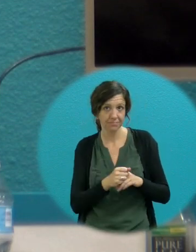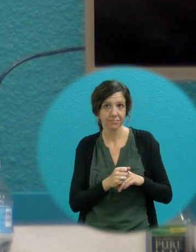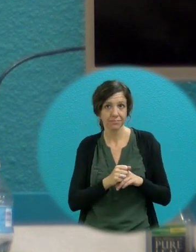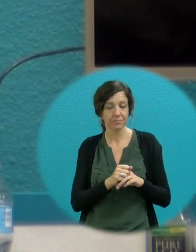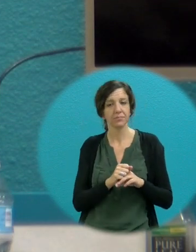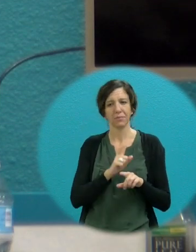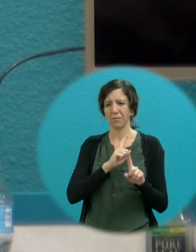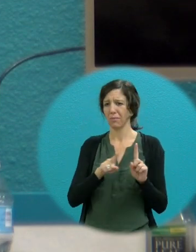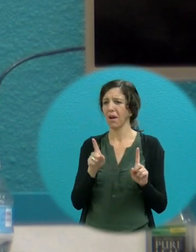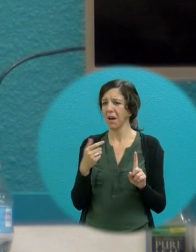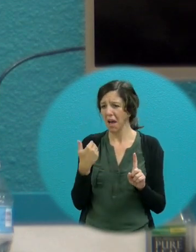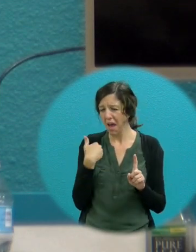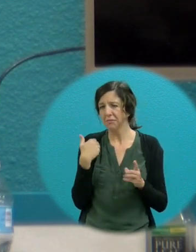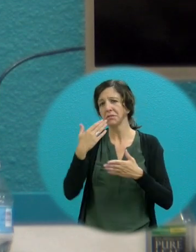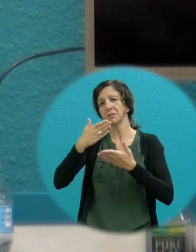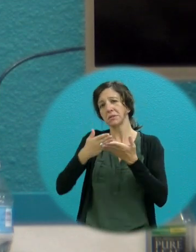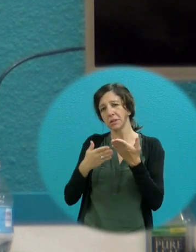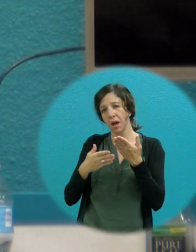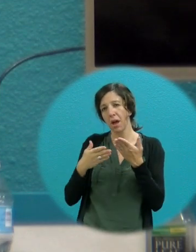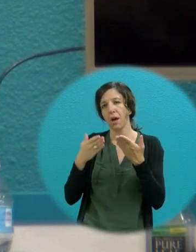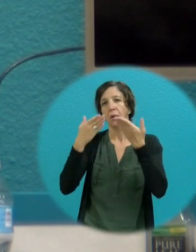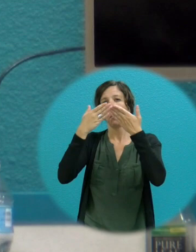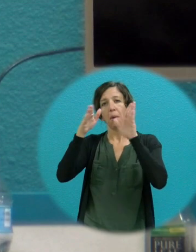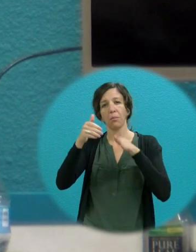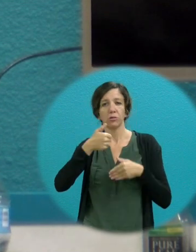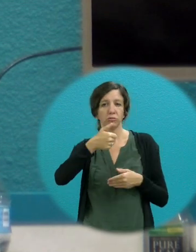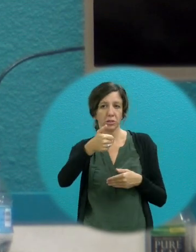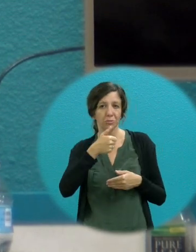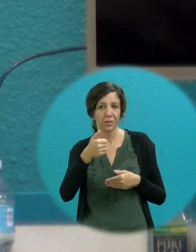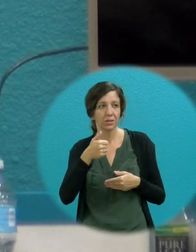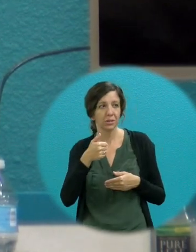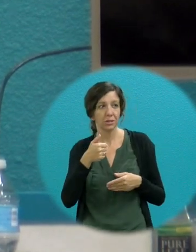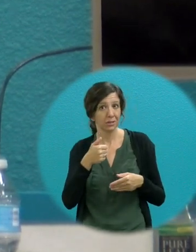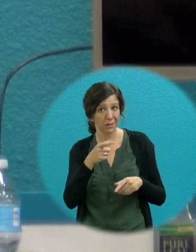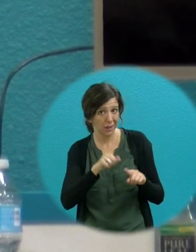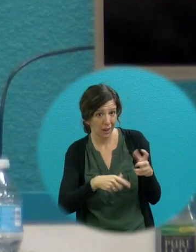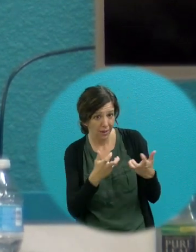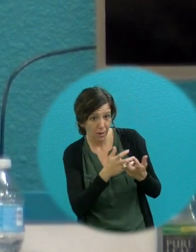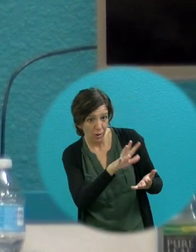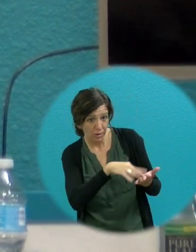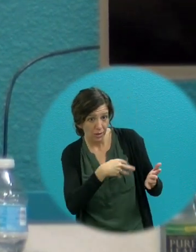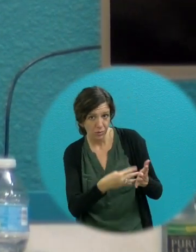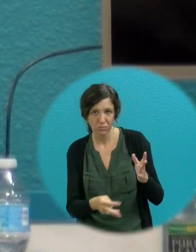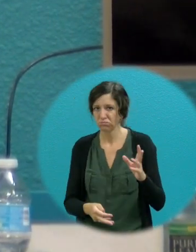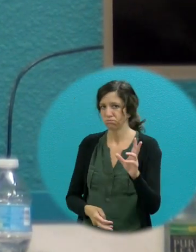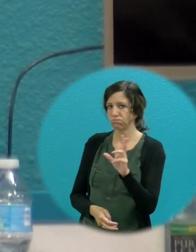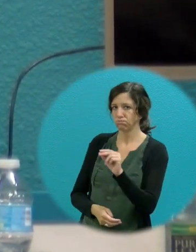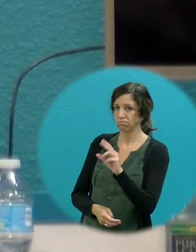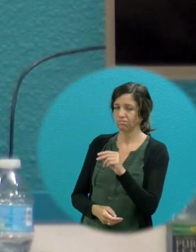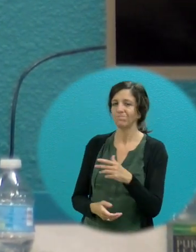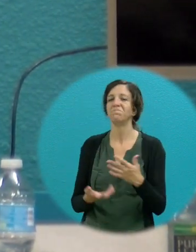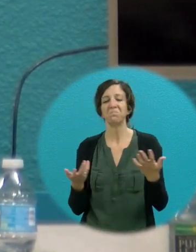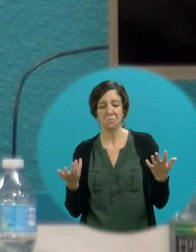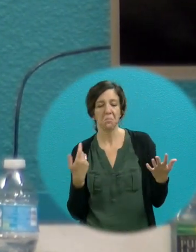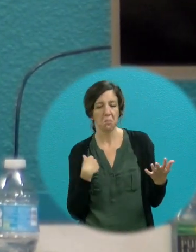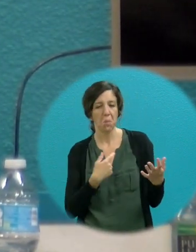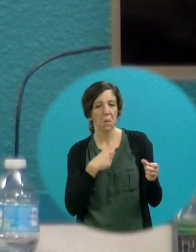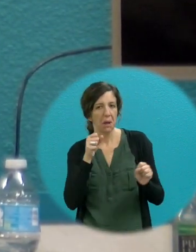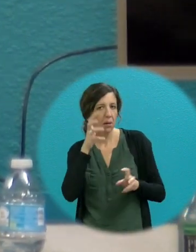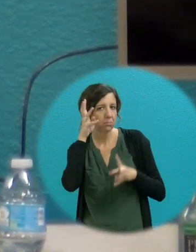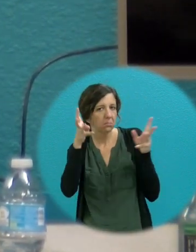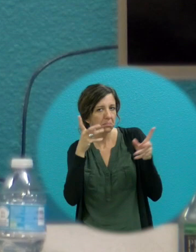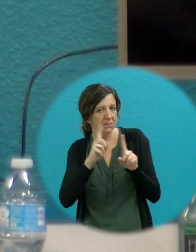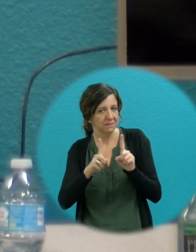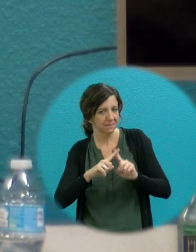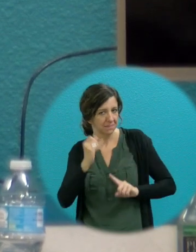of public transportation, so if it would work, not at all. Okay, so we can work on that. And I do know that we